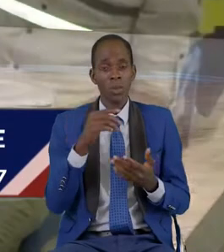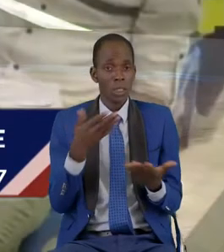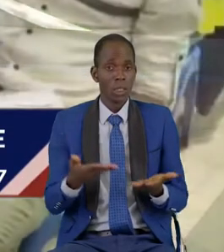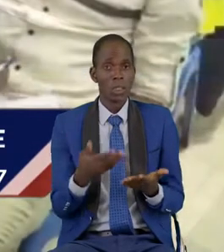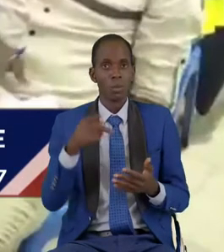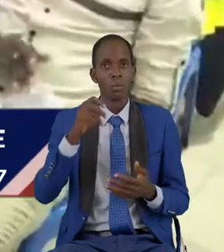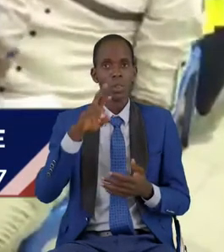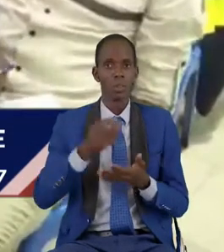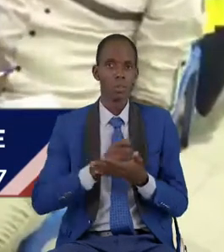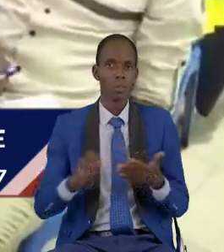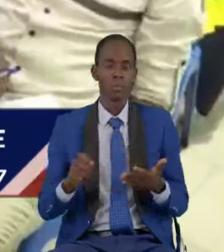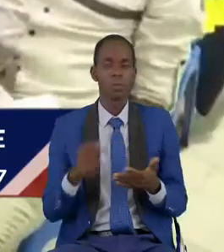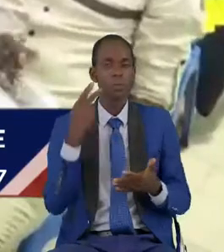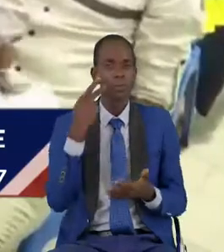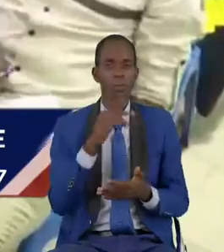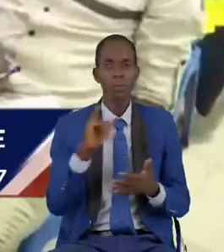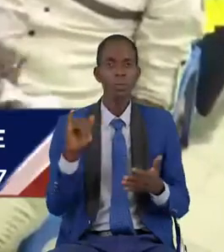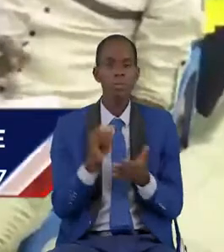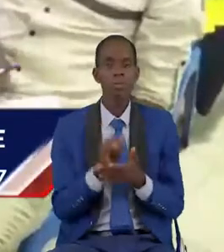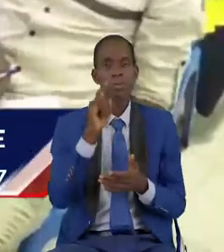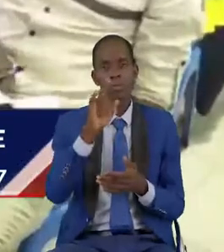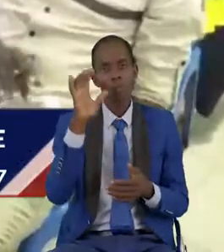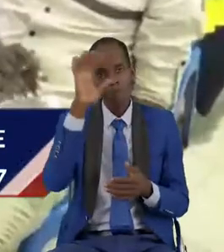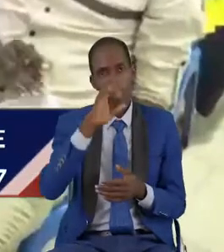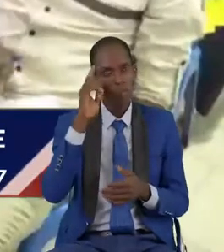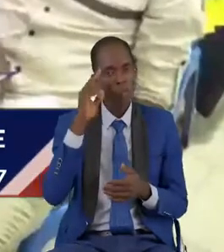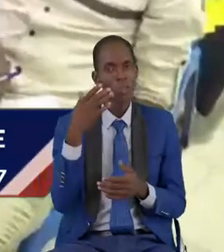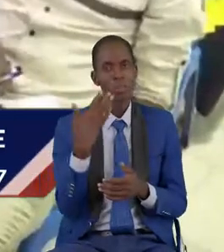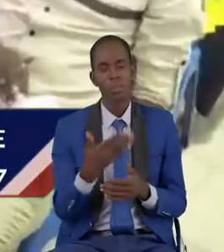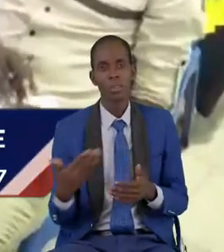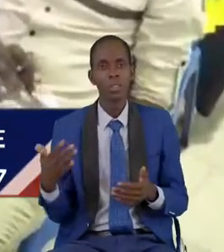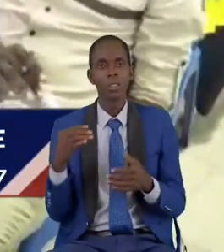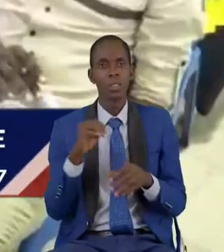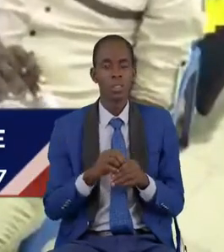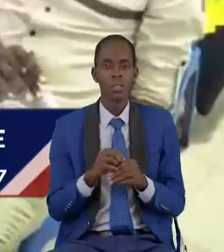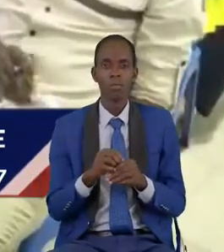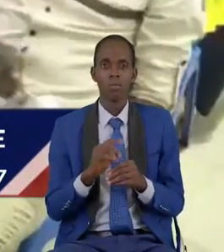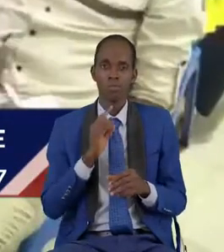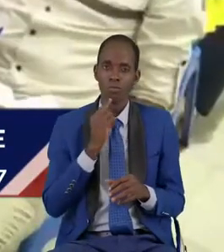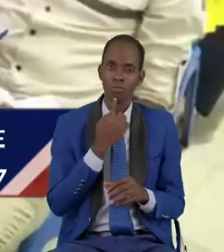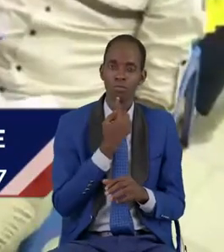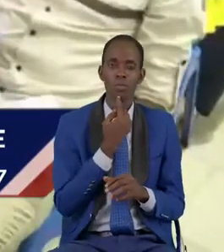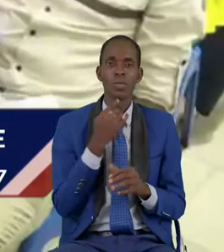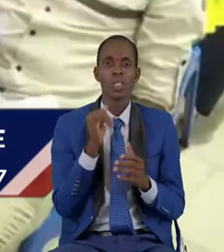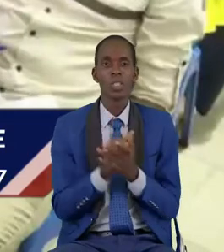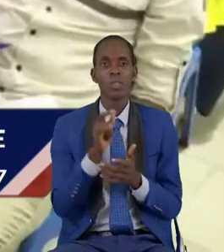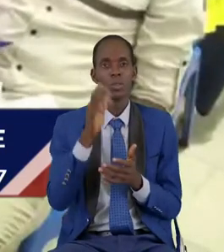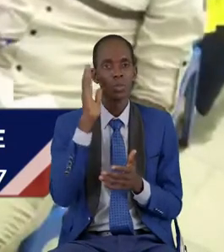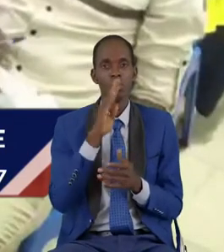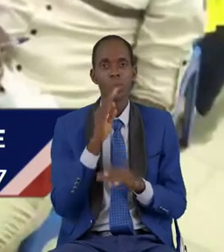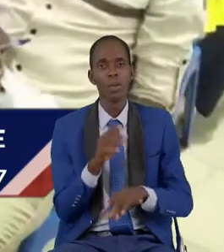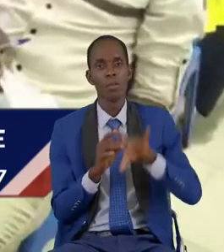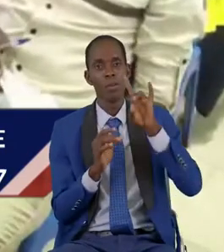seeing that ye look for such things, be diligent that ye may be found of him in